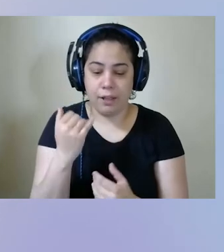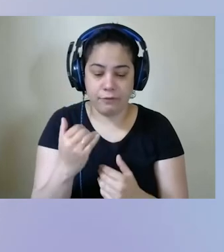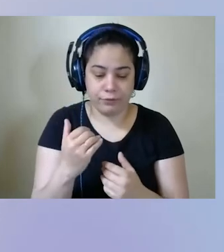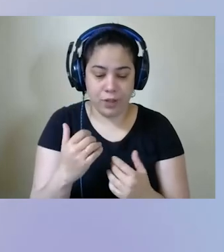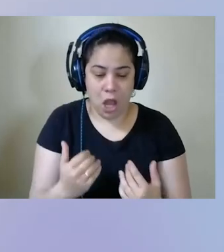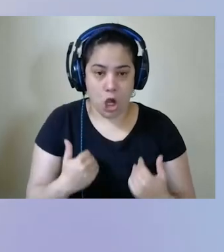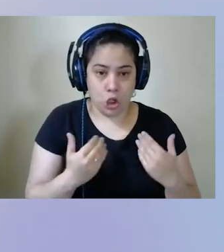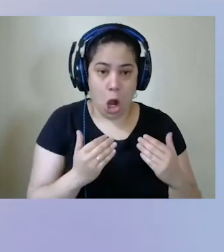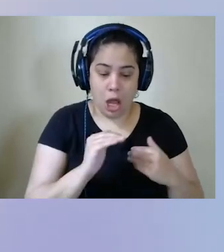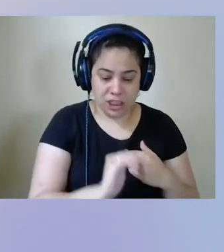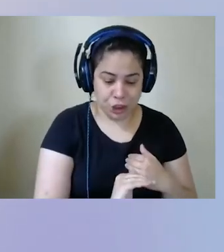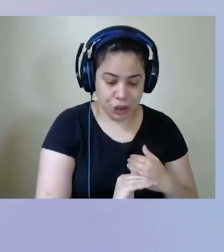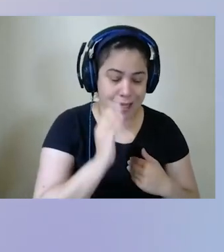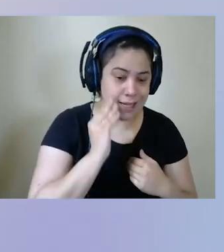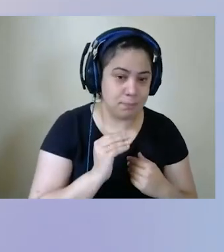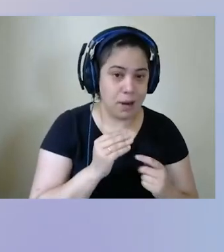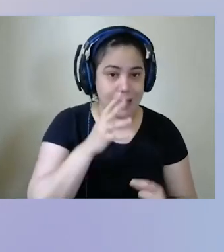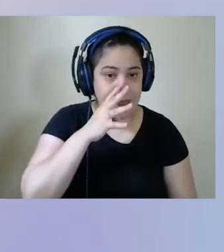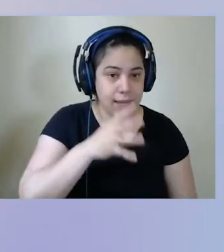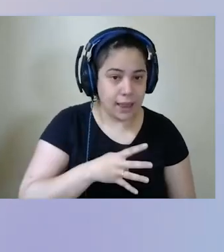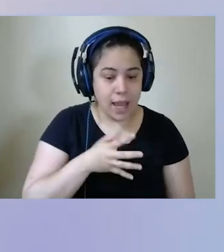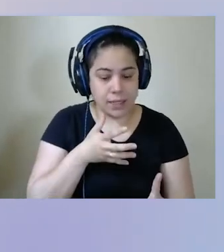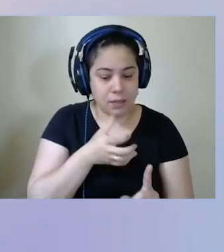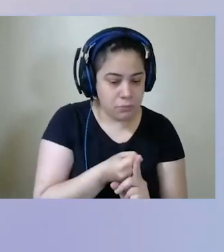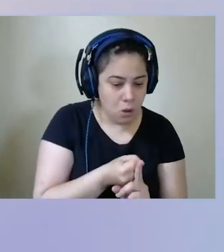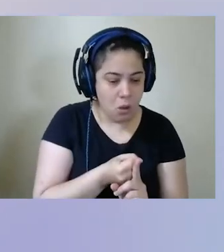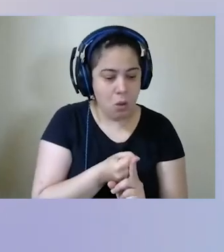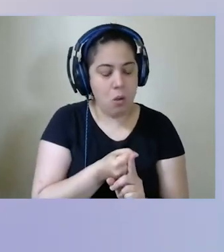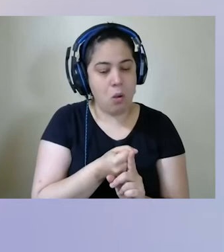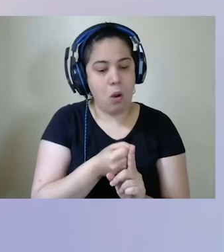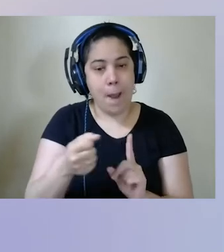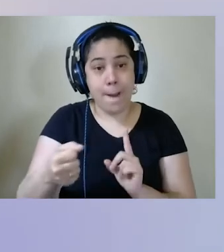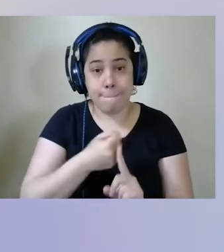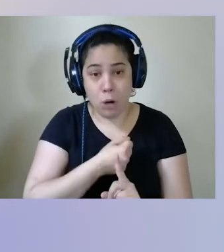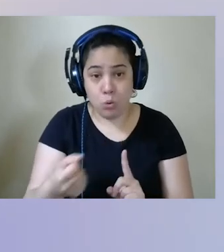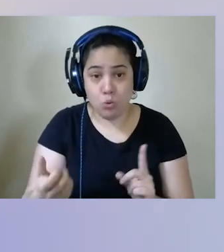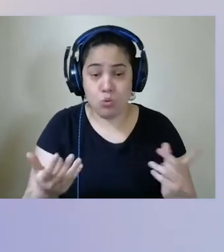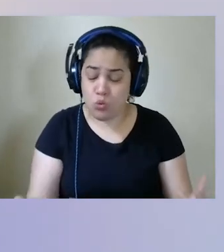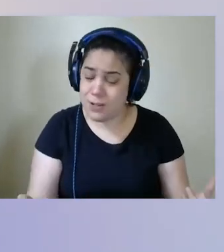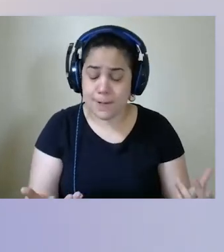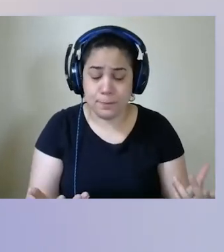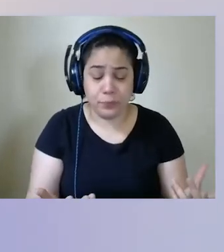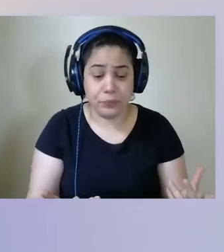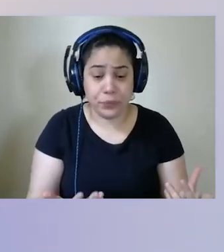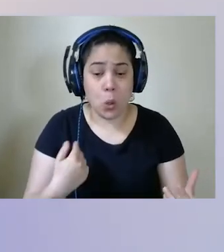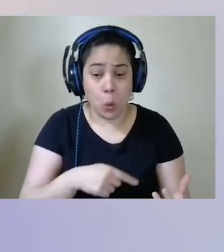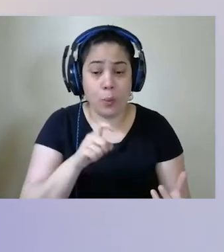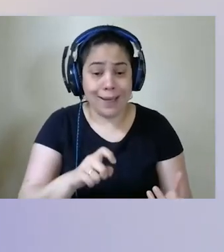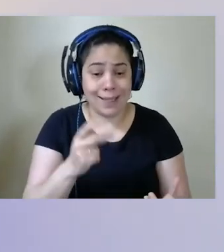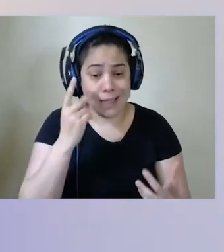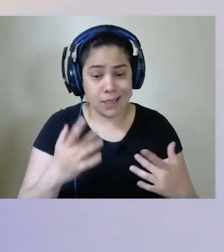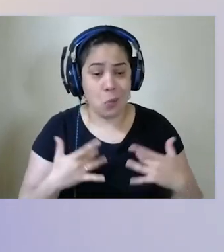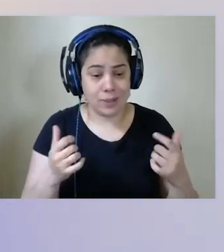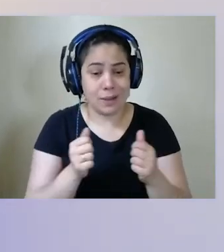and abuse. So this is a gray morning here where I am in Massachusetts. I hope it's